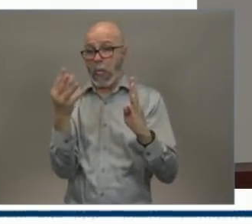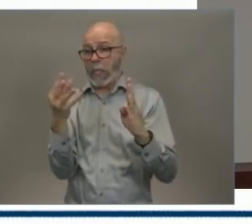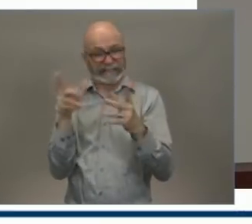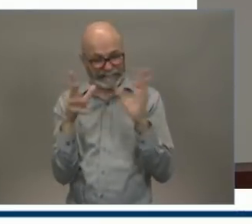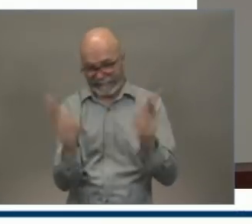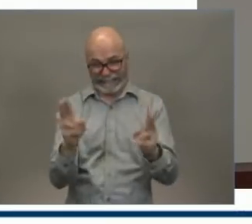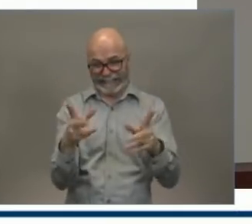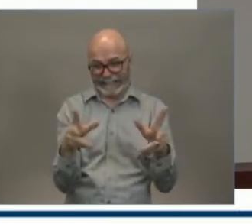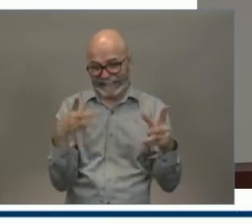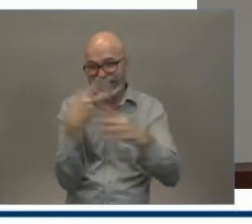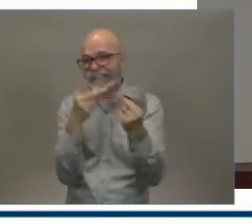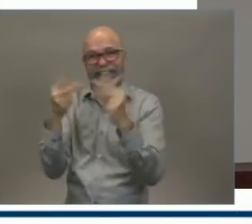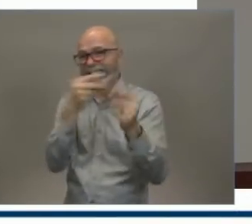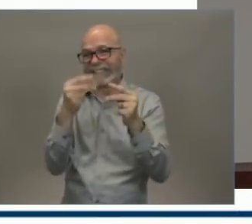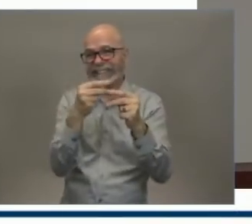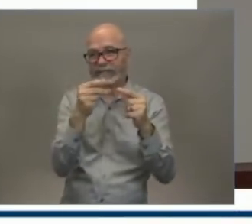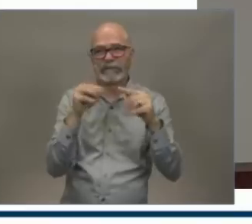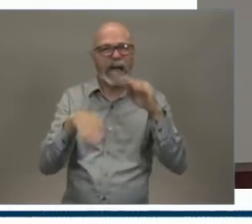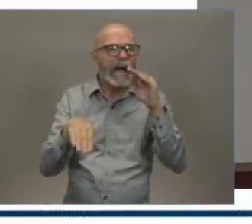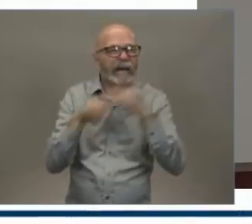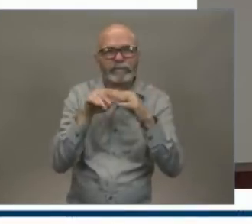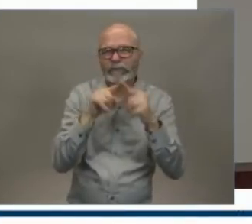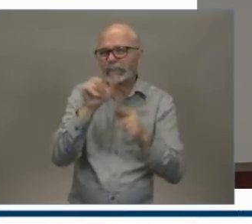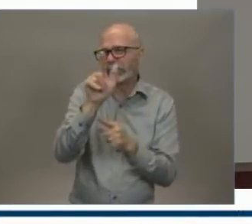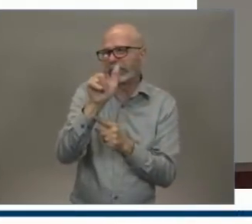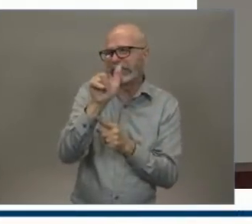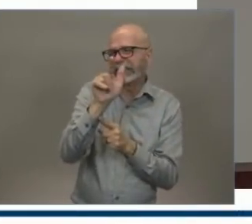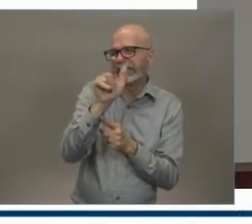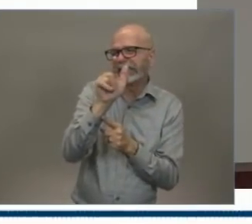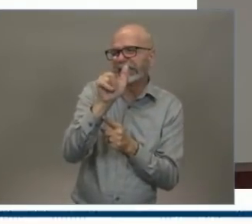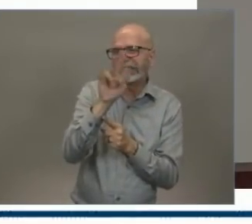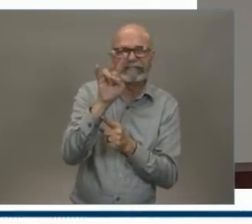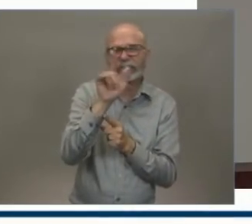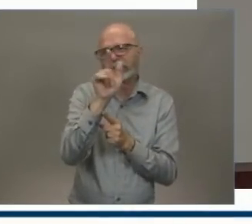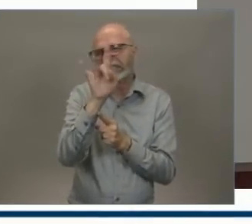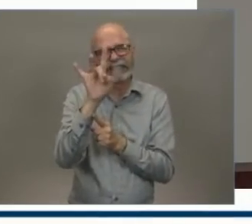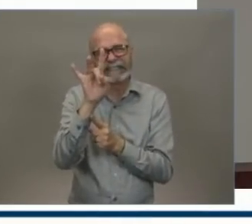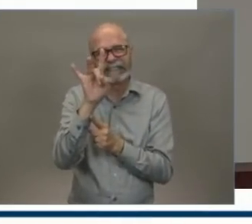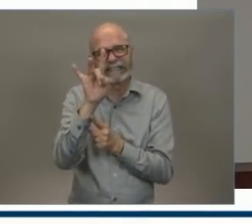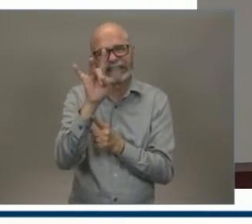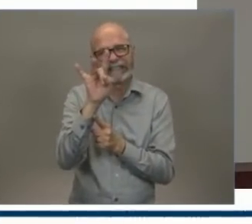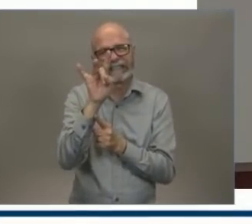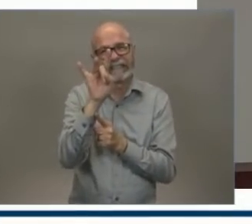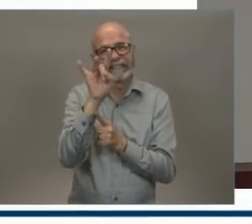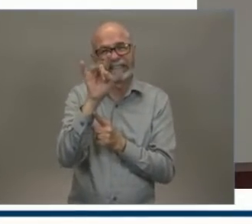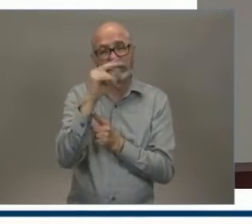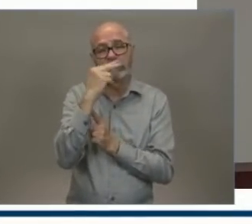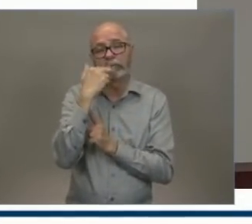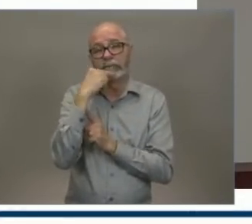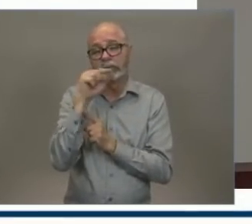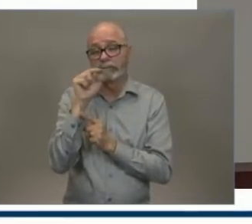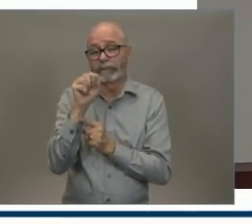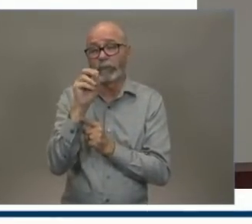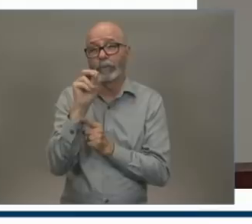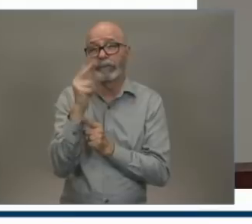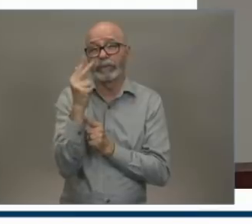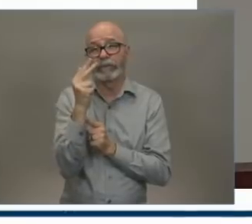or 27 doses. So 0.3% wastage, I consider that extremely good out of 10,000